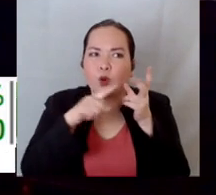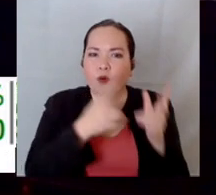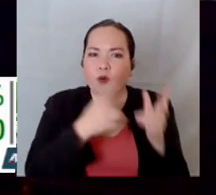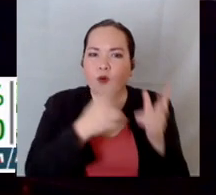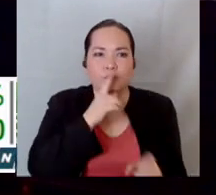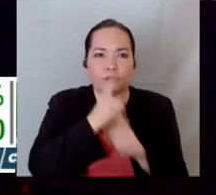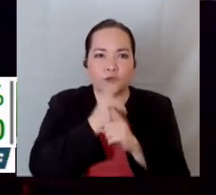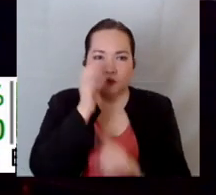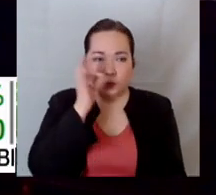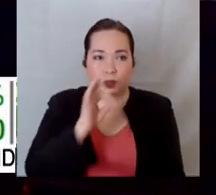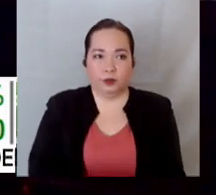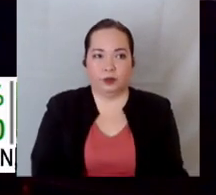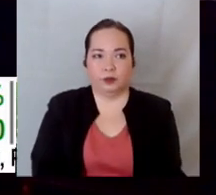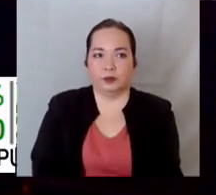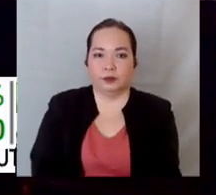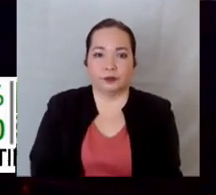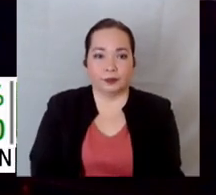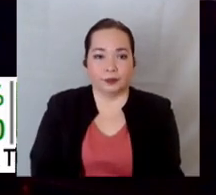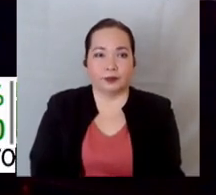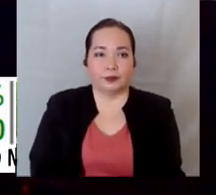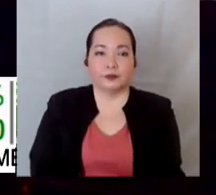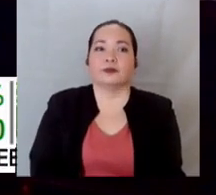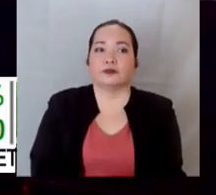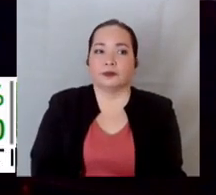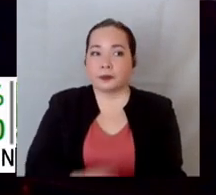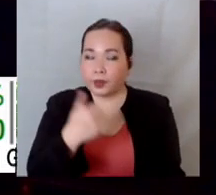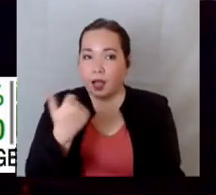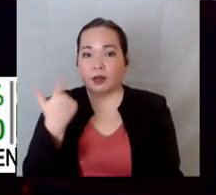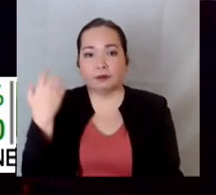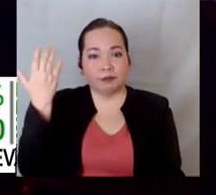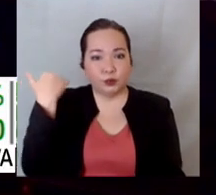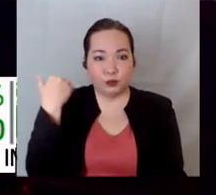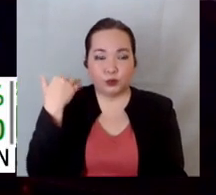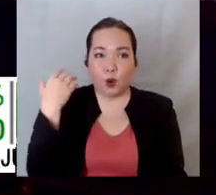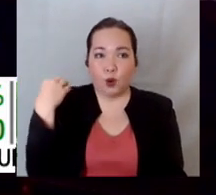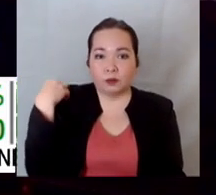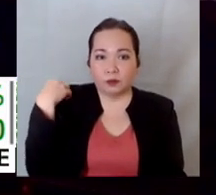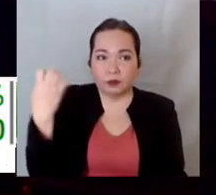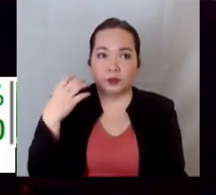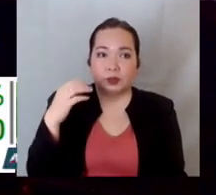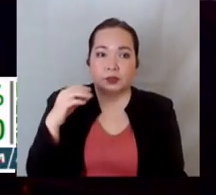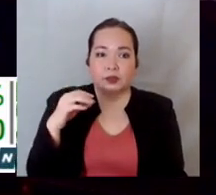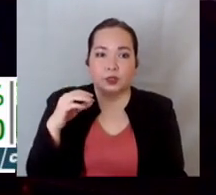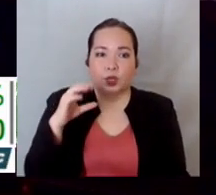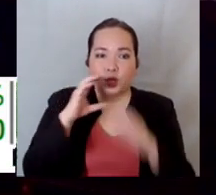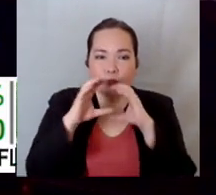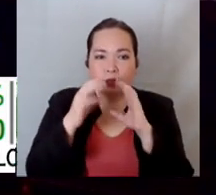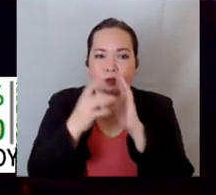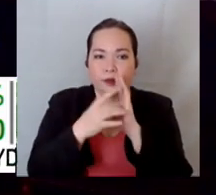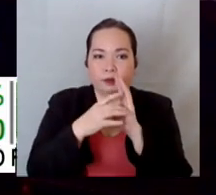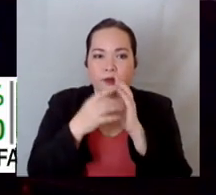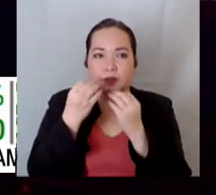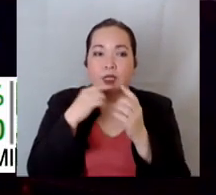A former official from the Information and Communications Technology Department alleges government's free public Wi-Fi